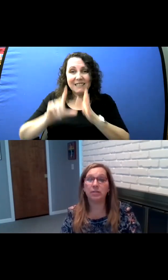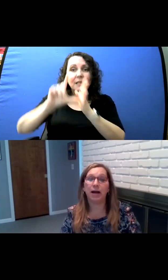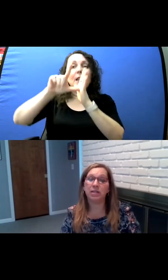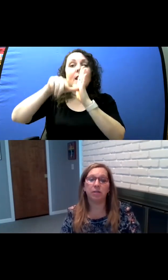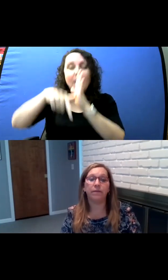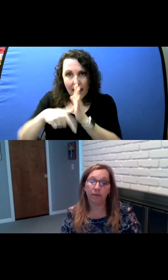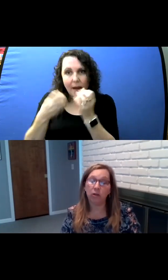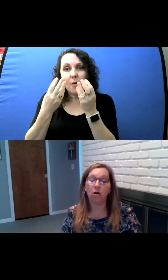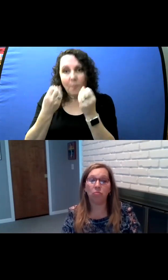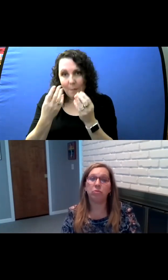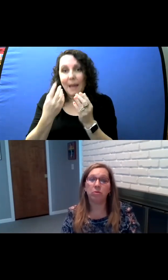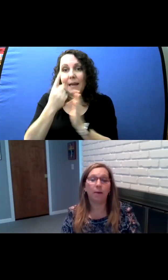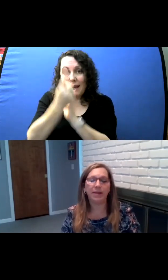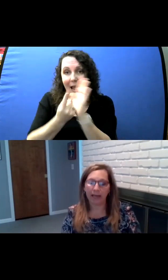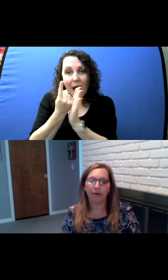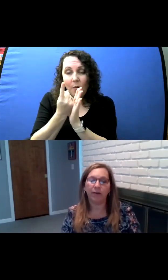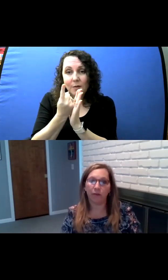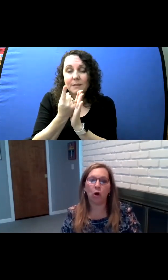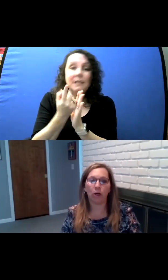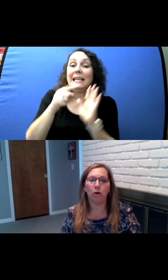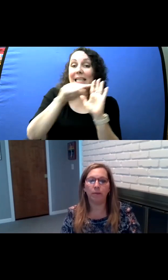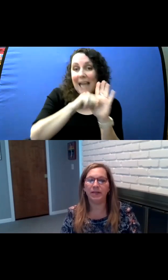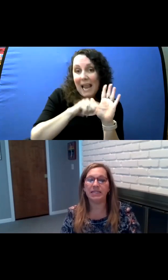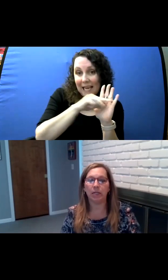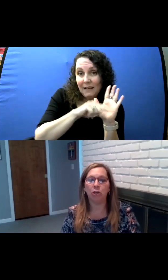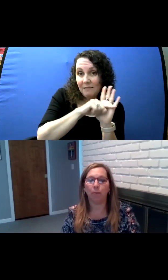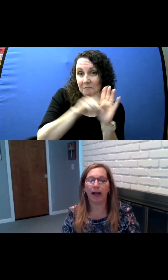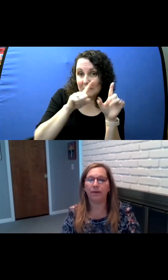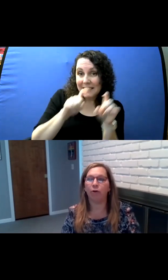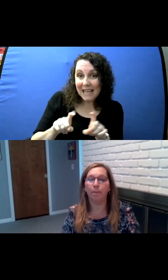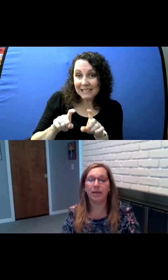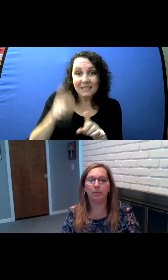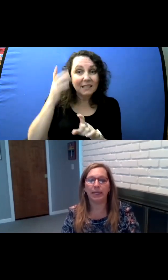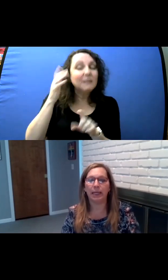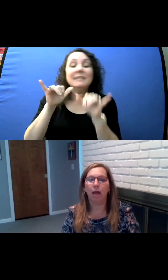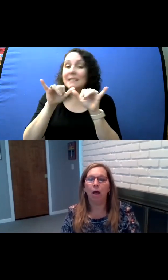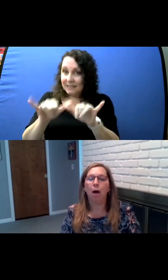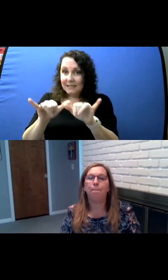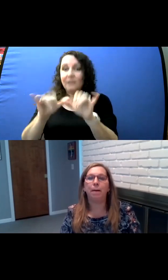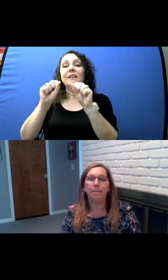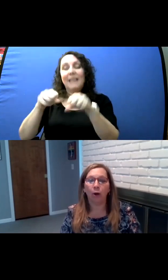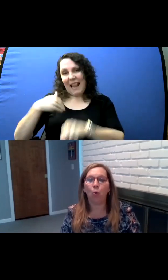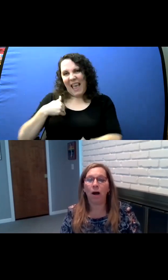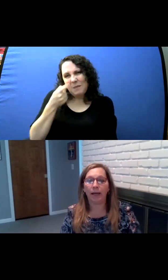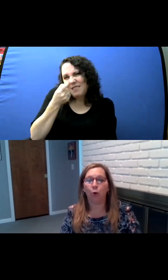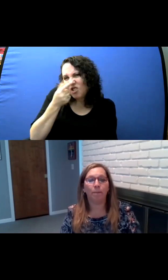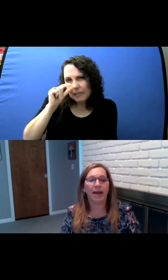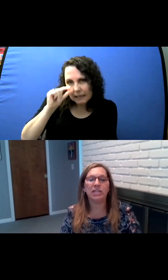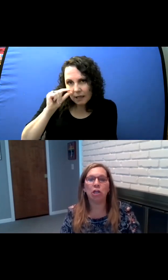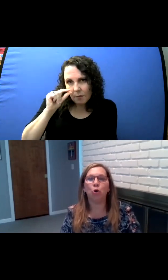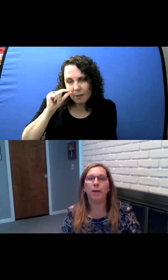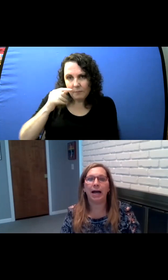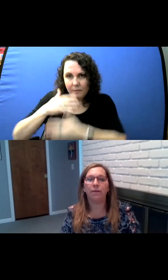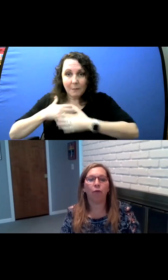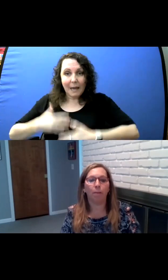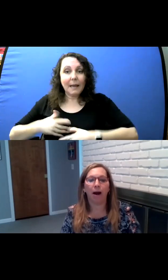might test positive, even though, negative, even though it could be still in your body, very minimally. But marijuana remains